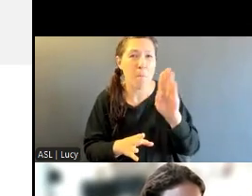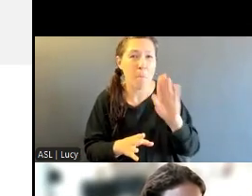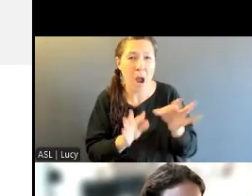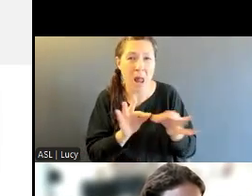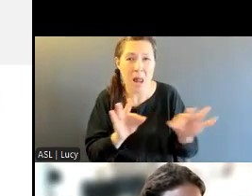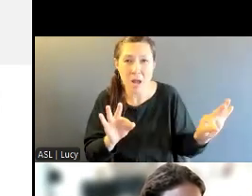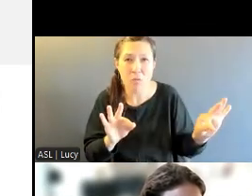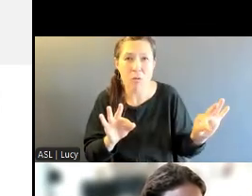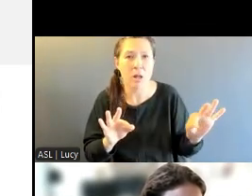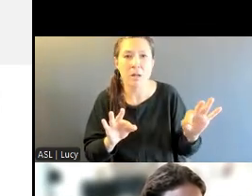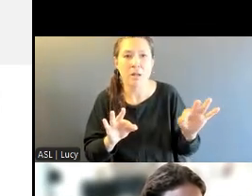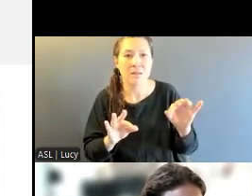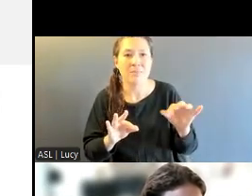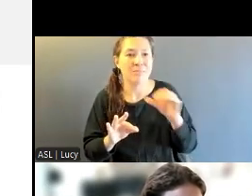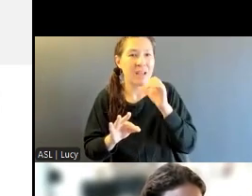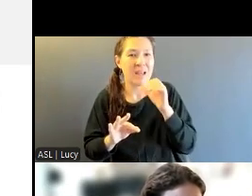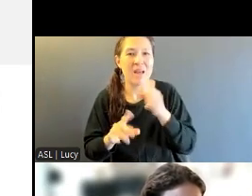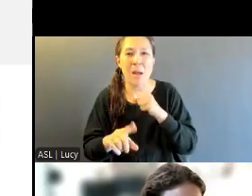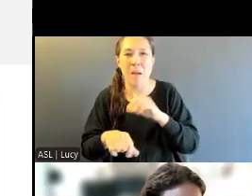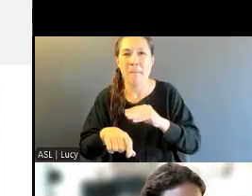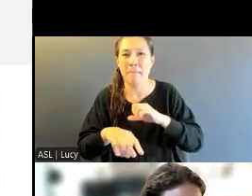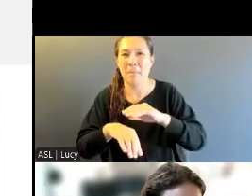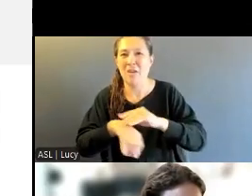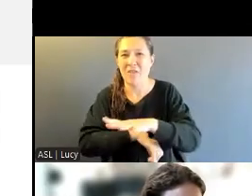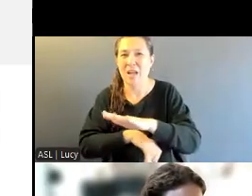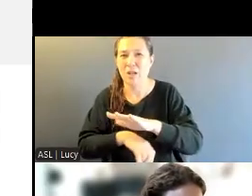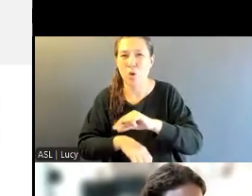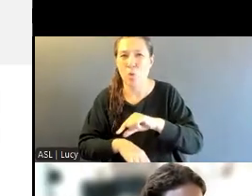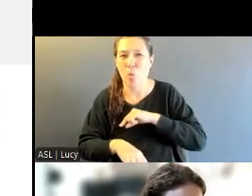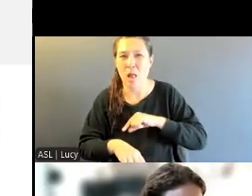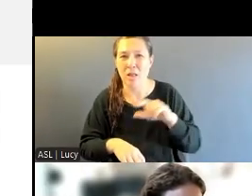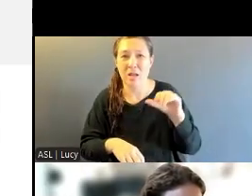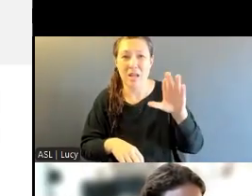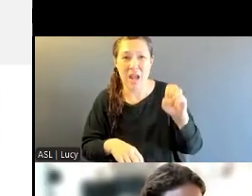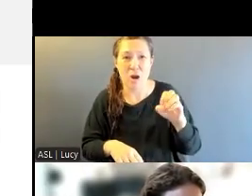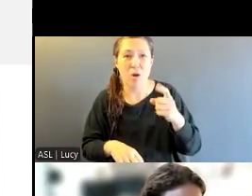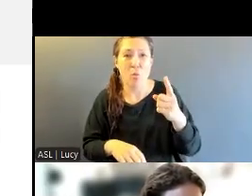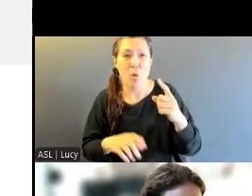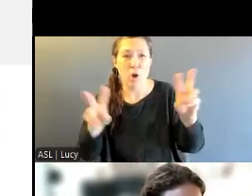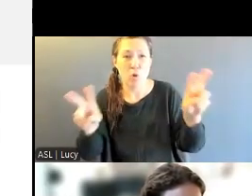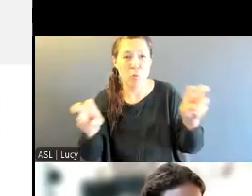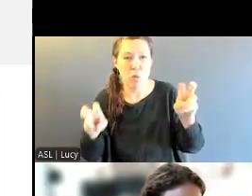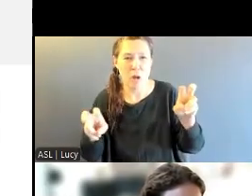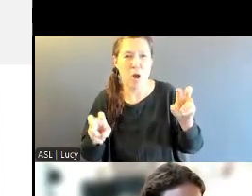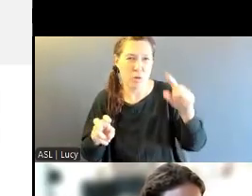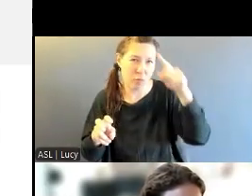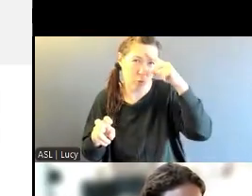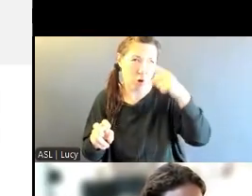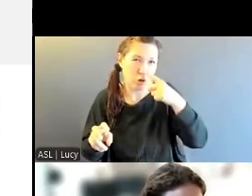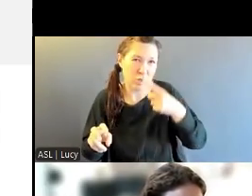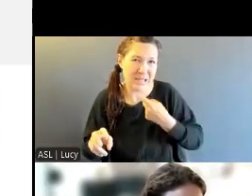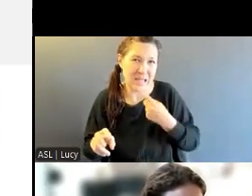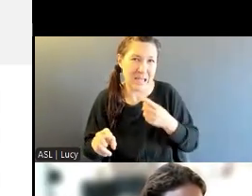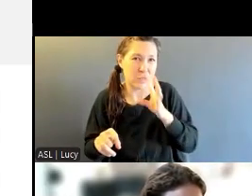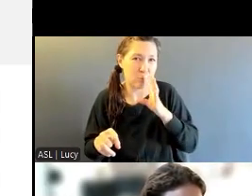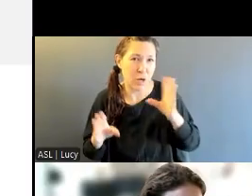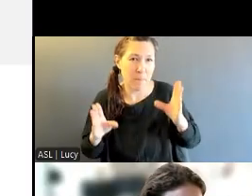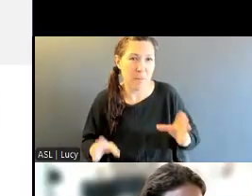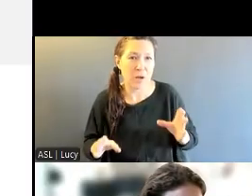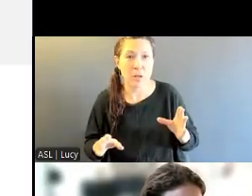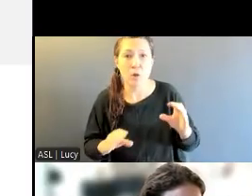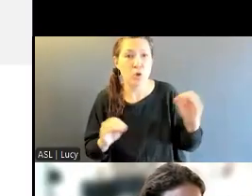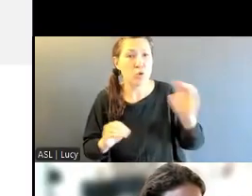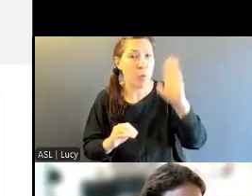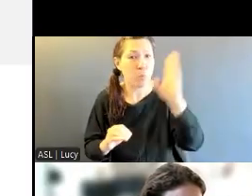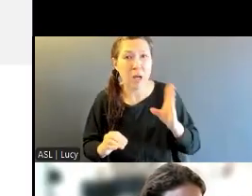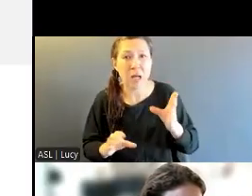care. So this quote, translated from Portuguese, reflect this barrier. There are no Brazilian psychologists at